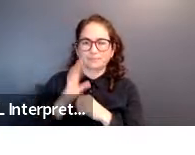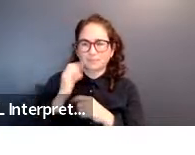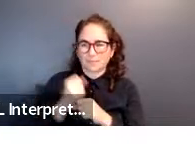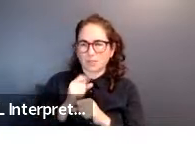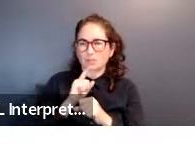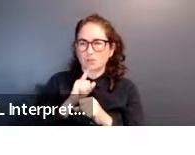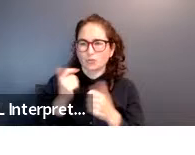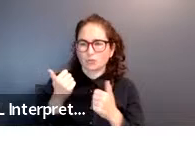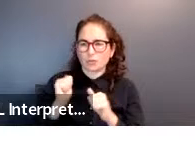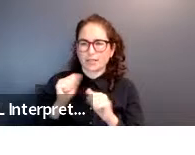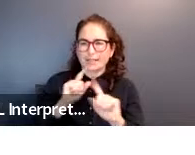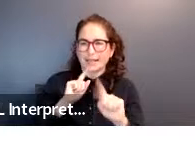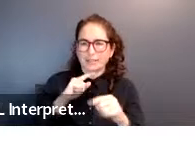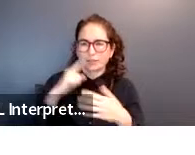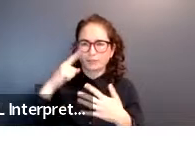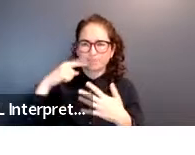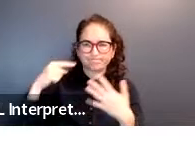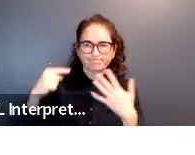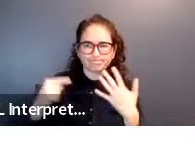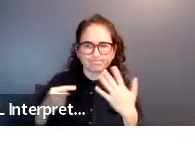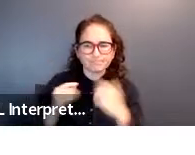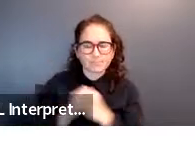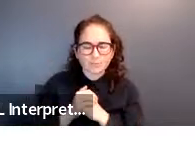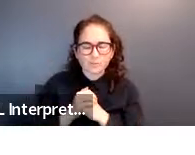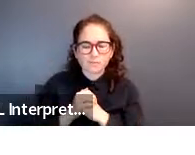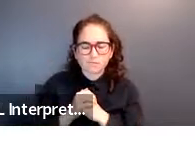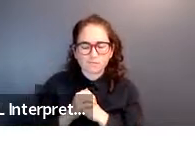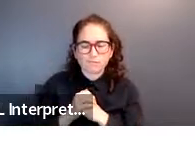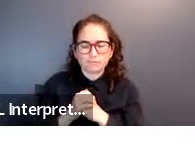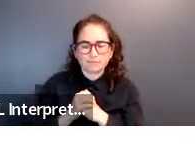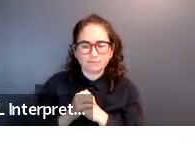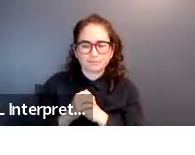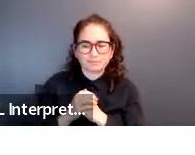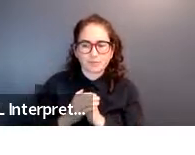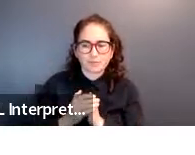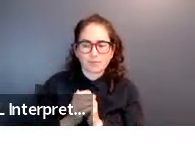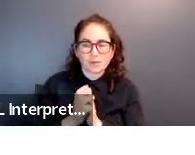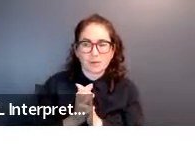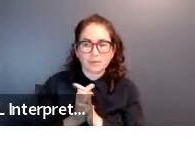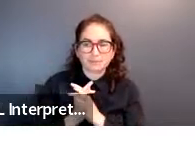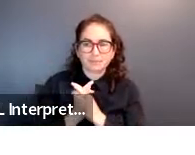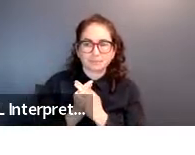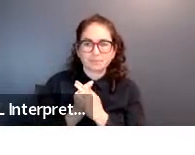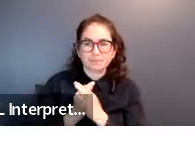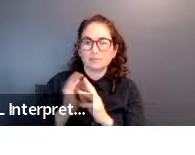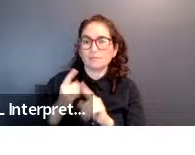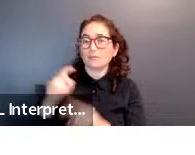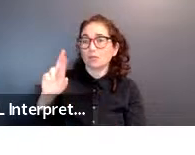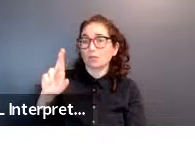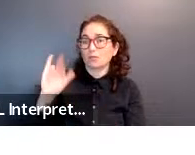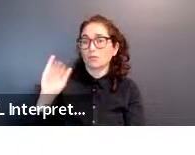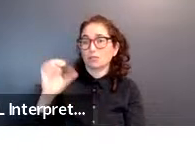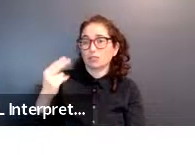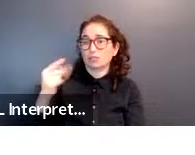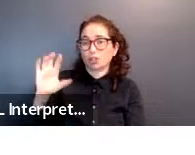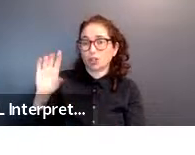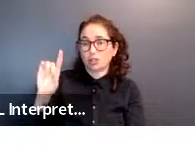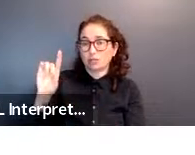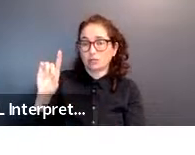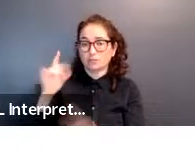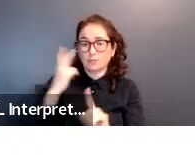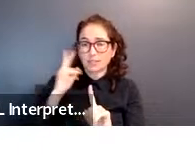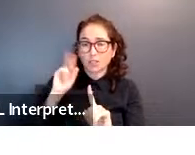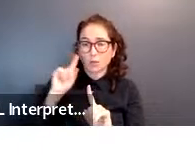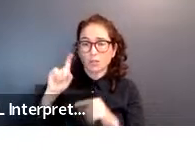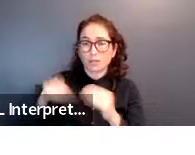we're getting through them. From Richard, we have a question about